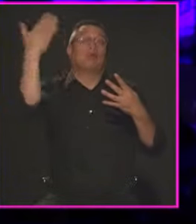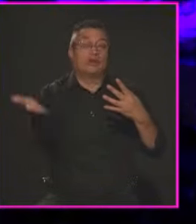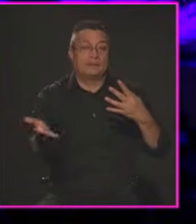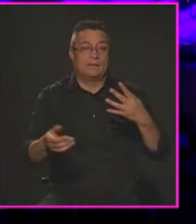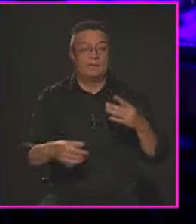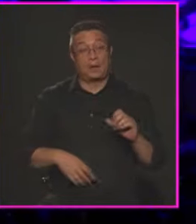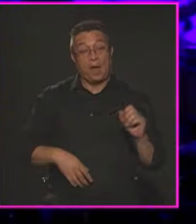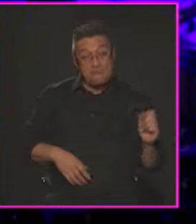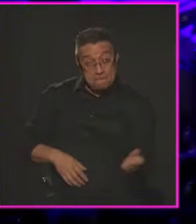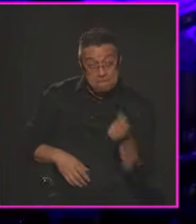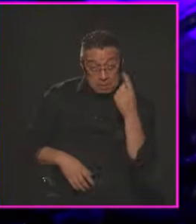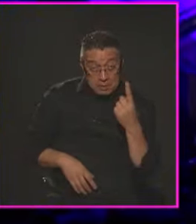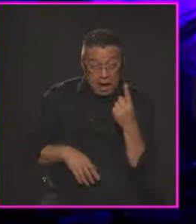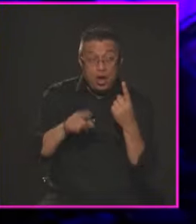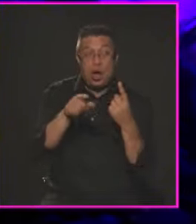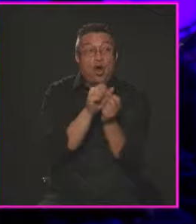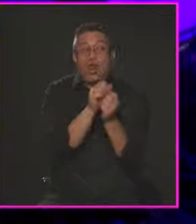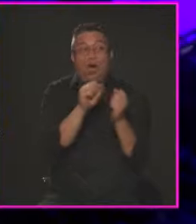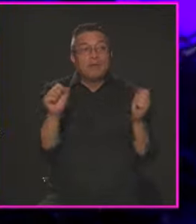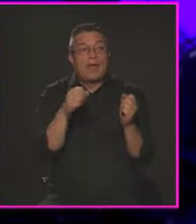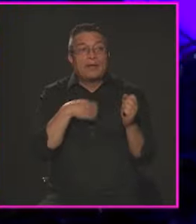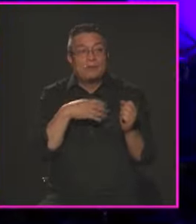cannot detect the atoms on your body by